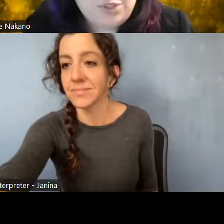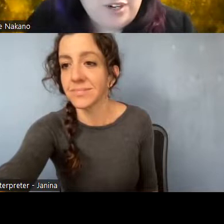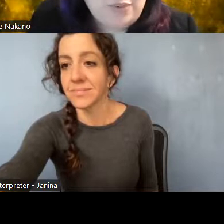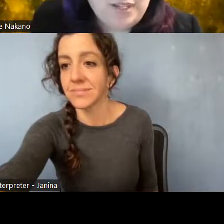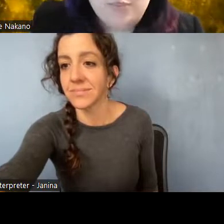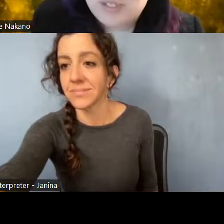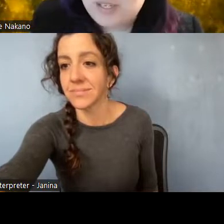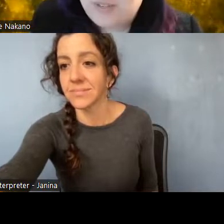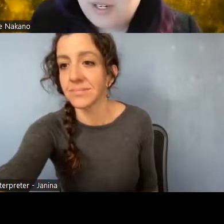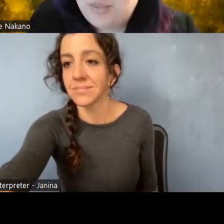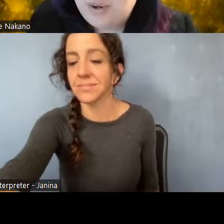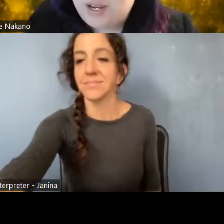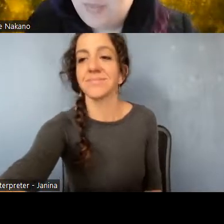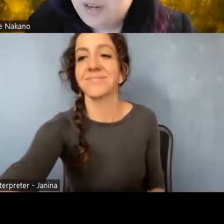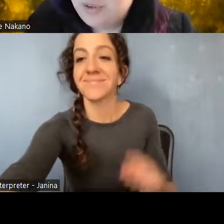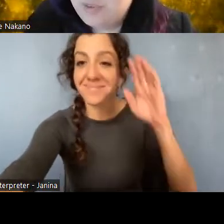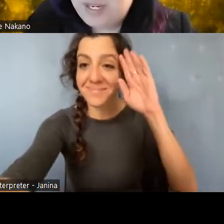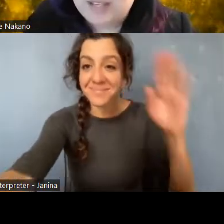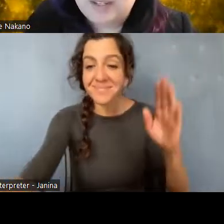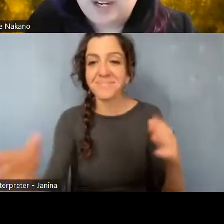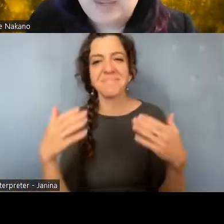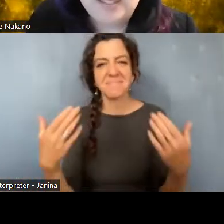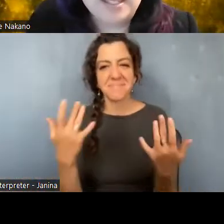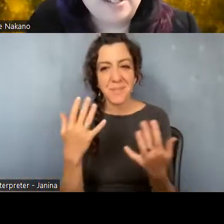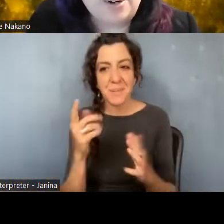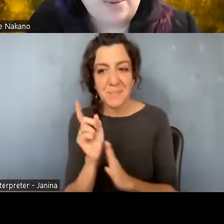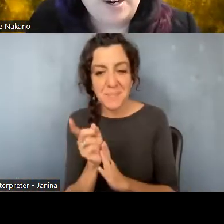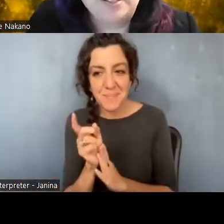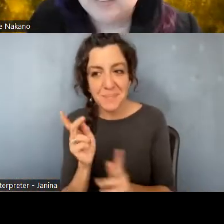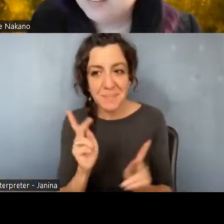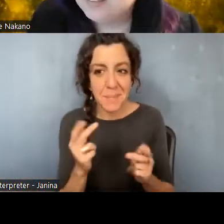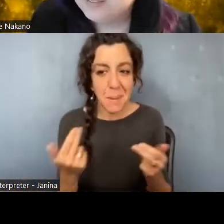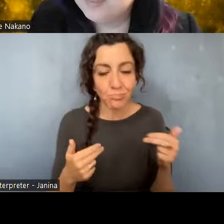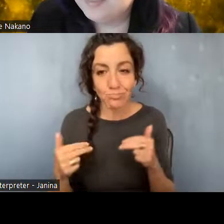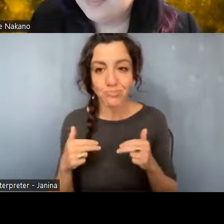Good afternoon, everyone. We'll just give it another minute for everybody as they're coming in to our webinar.